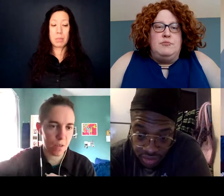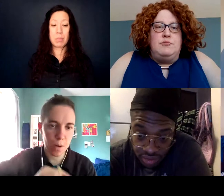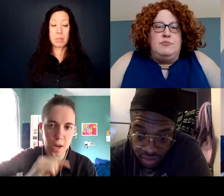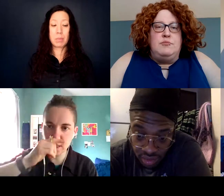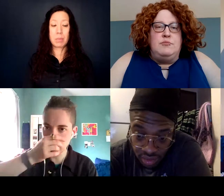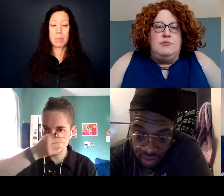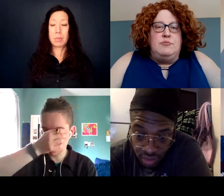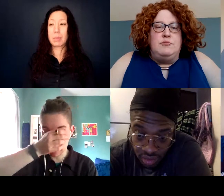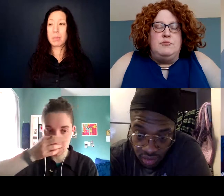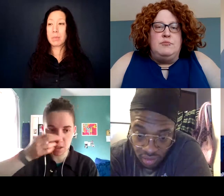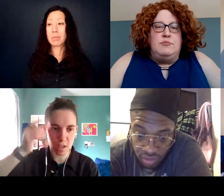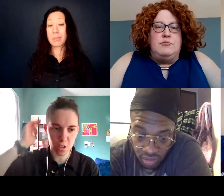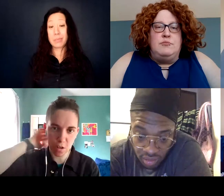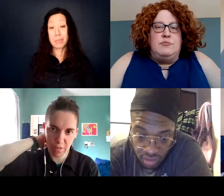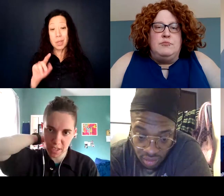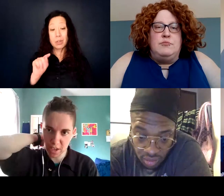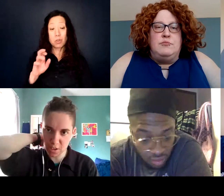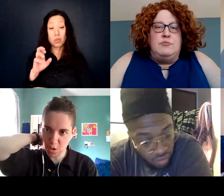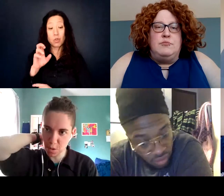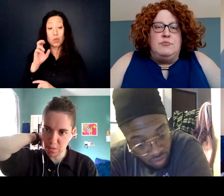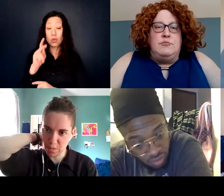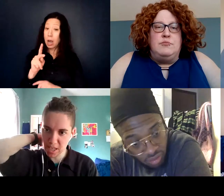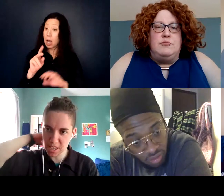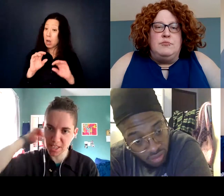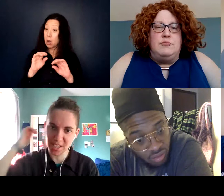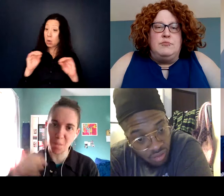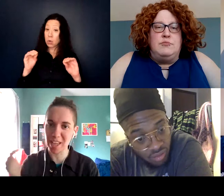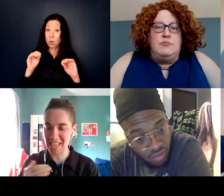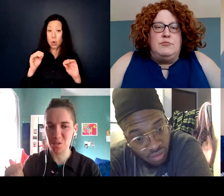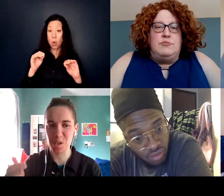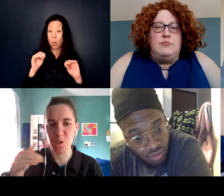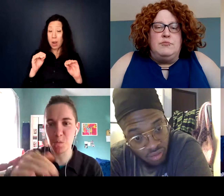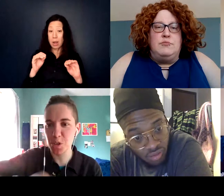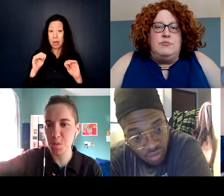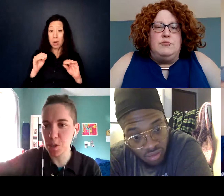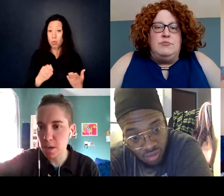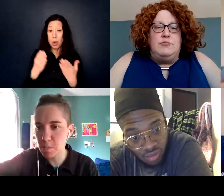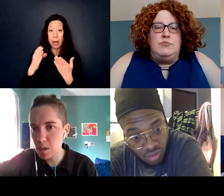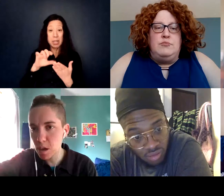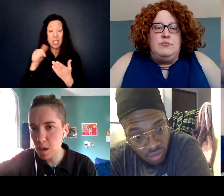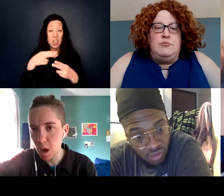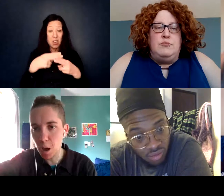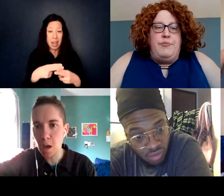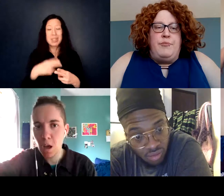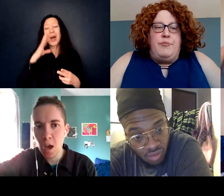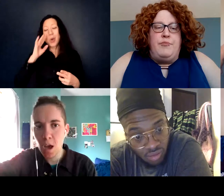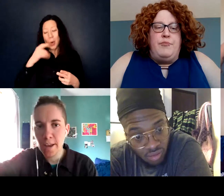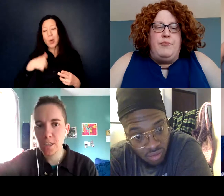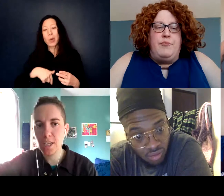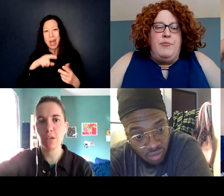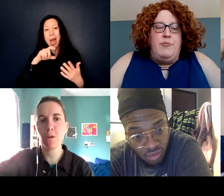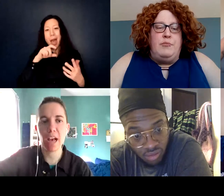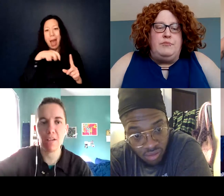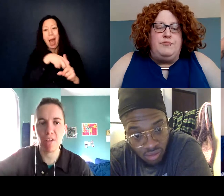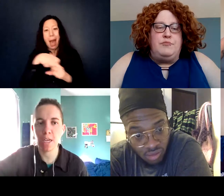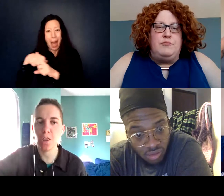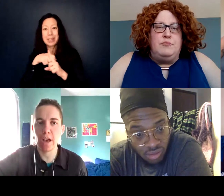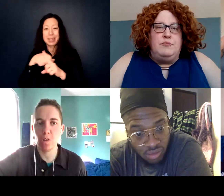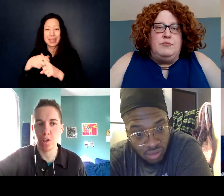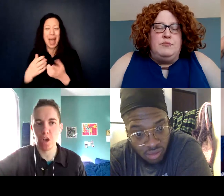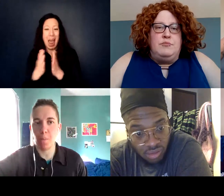This is track. If no one has anyone else, that is totally fine, because I also know we've in some ways asked this question multiple times. Does